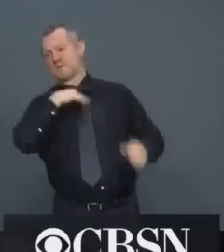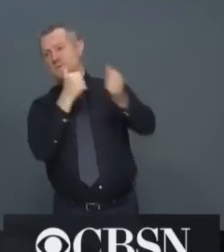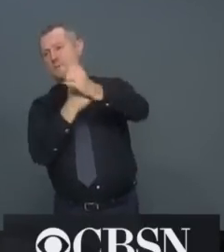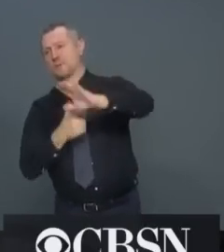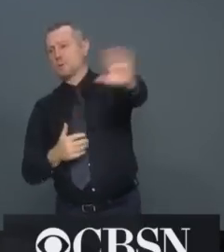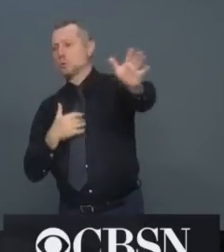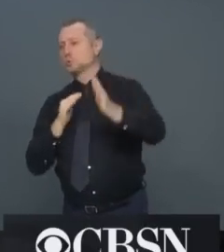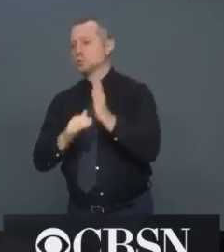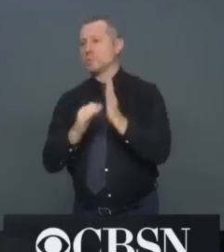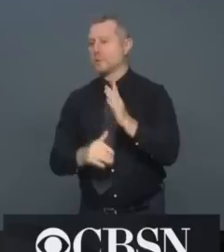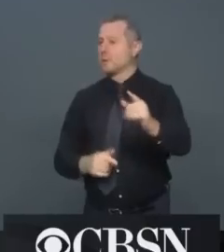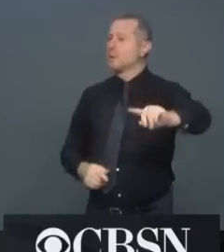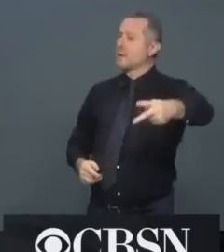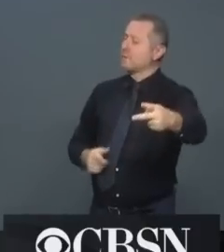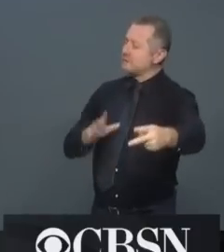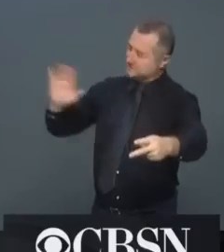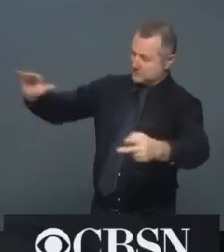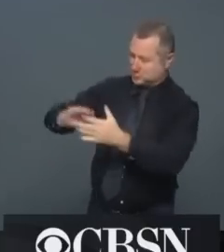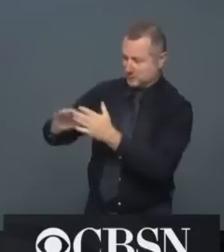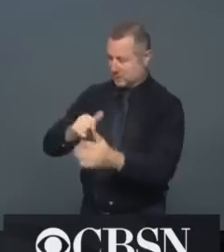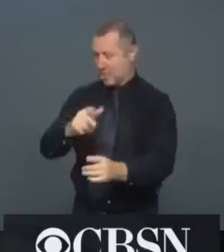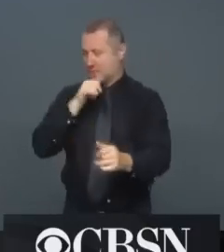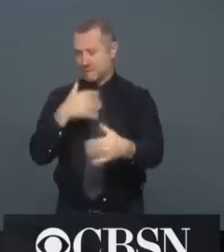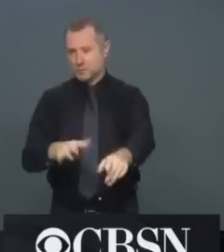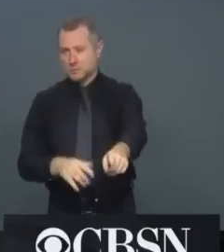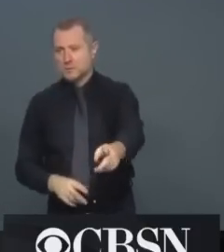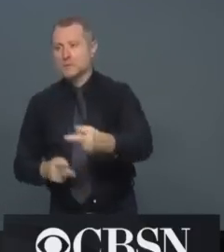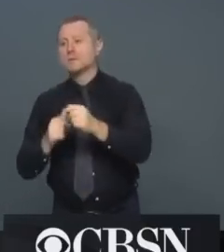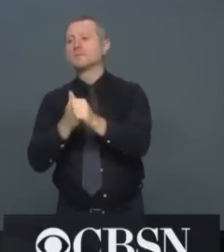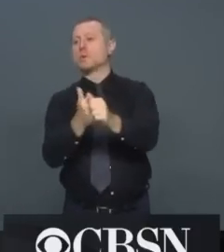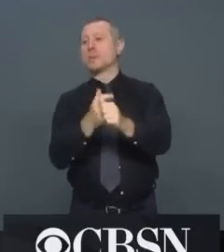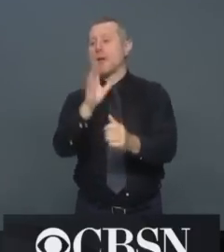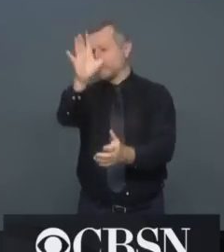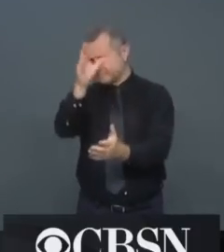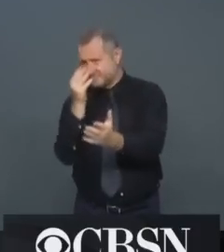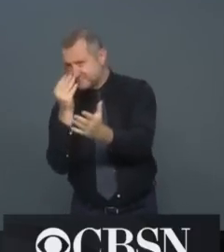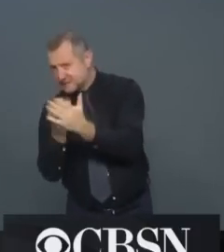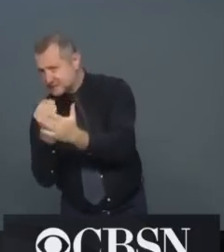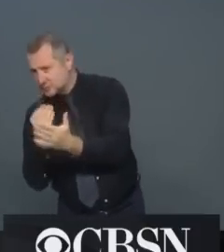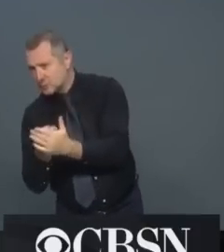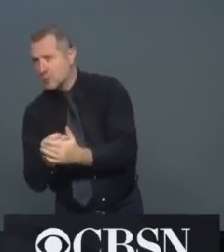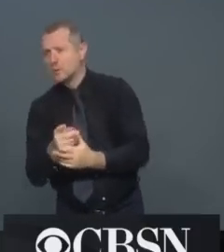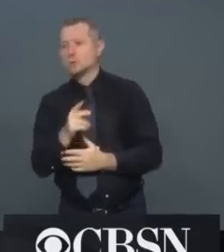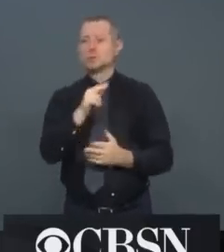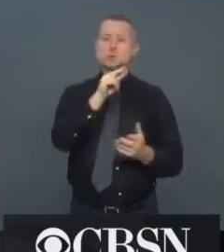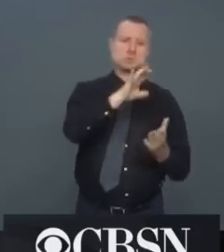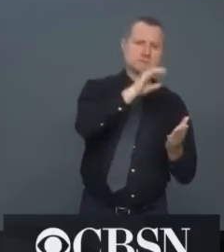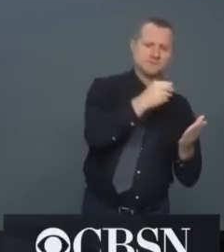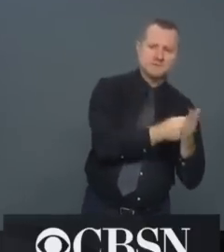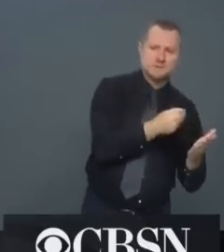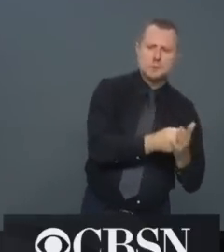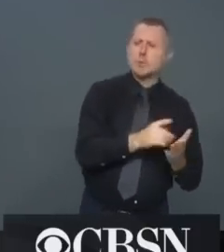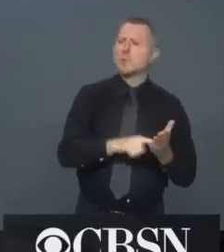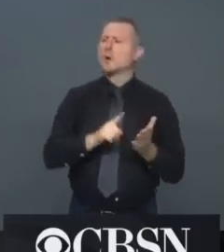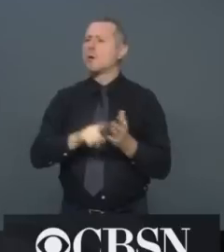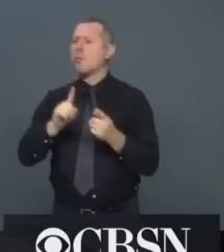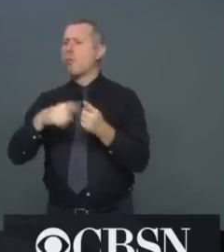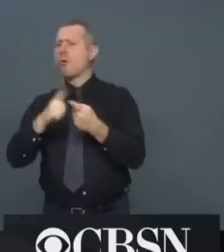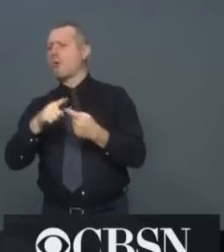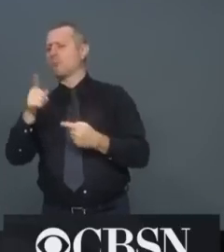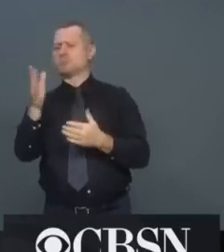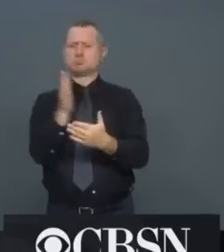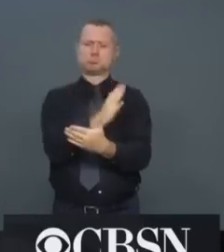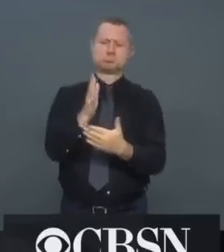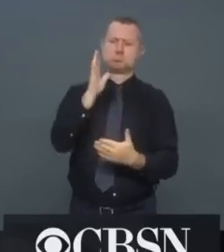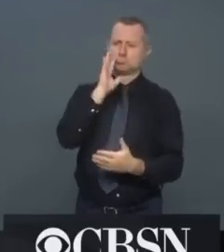follow-up question. Question that actually has to do with finances, and you talked about the city's finances. I wonder at what point you think you would appoint a